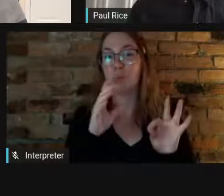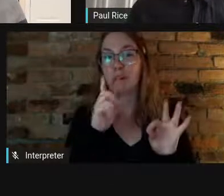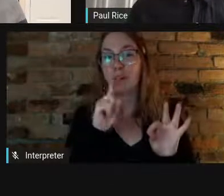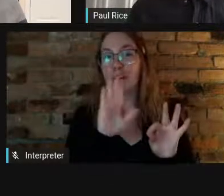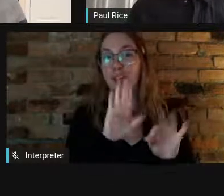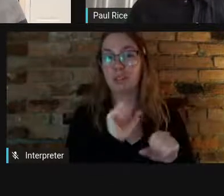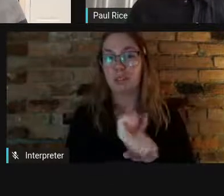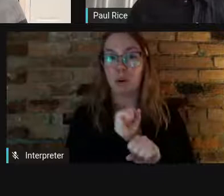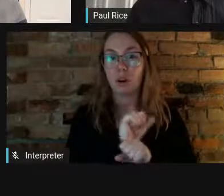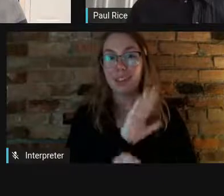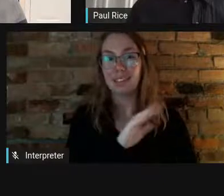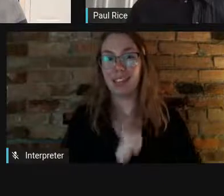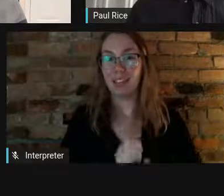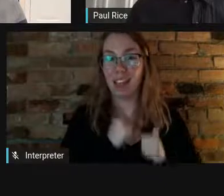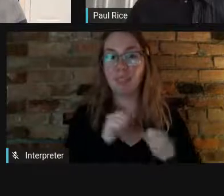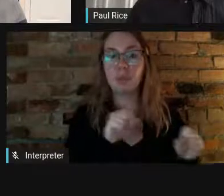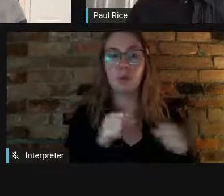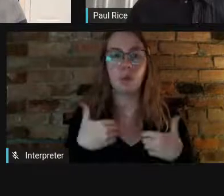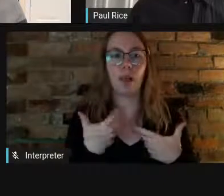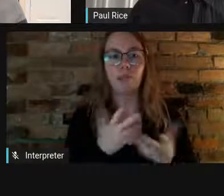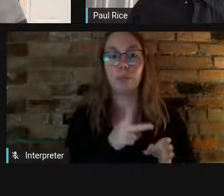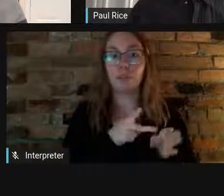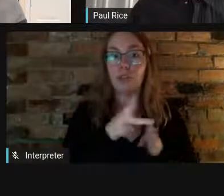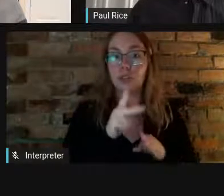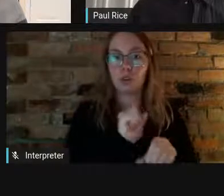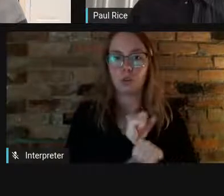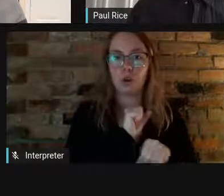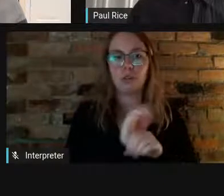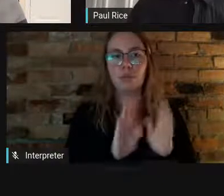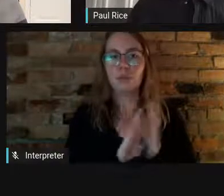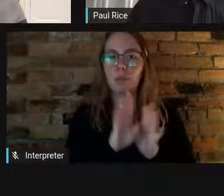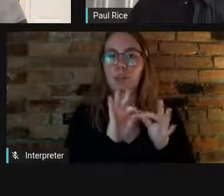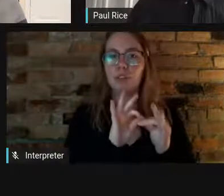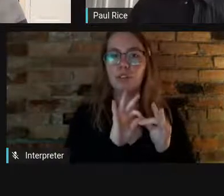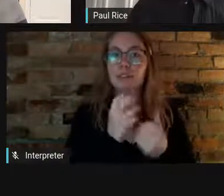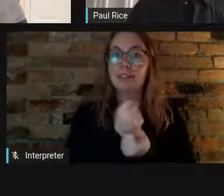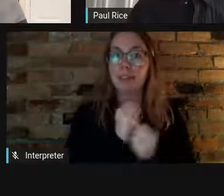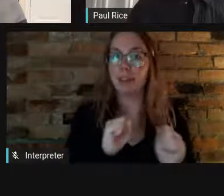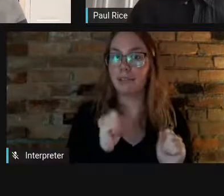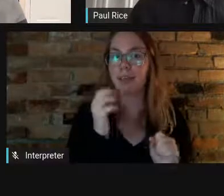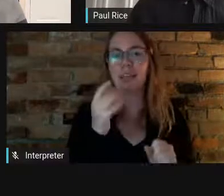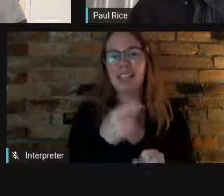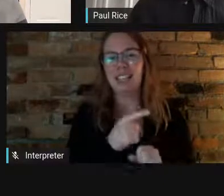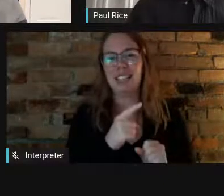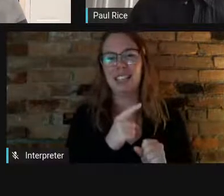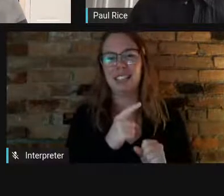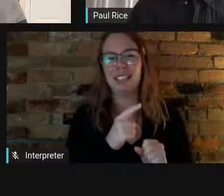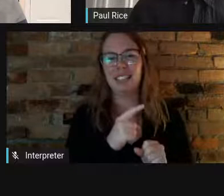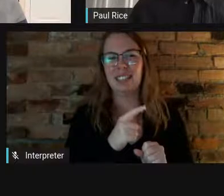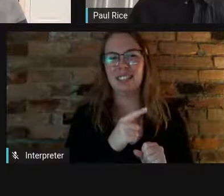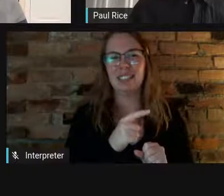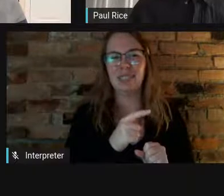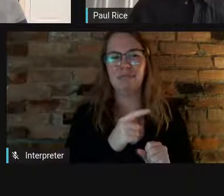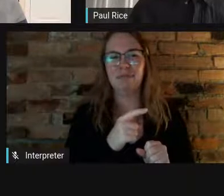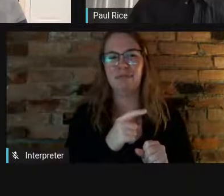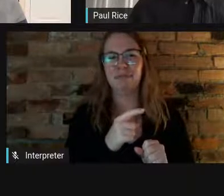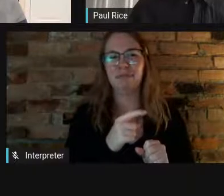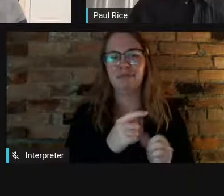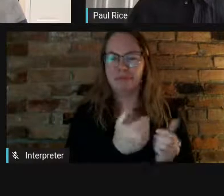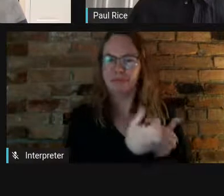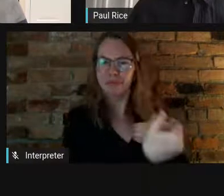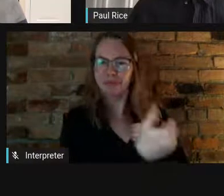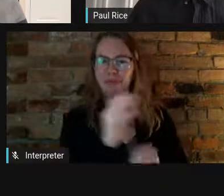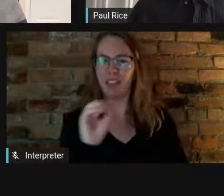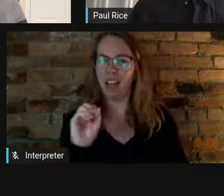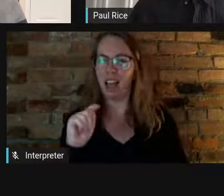is and, you know, create relationships that are safe, because even though he's other, he's not that. And I think even on